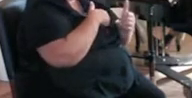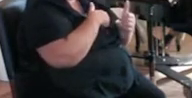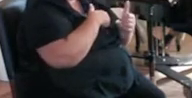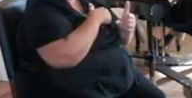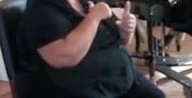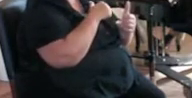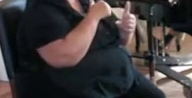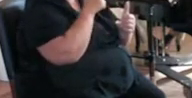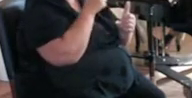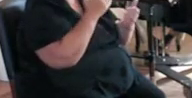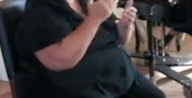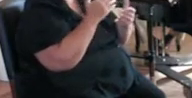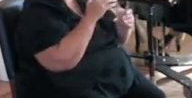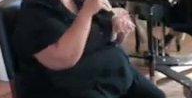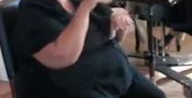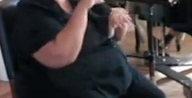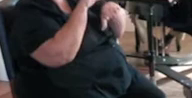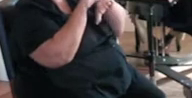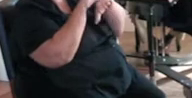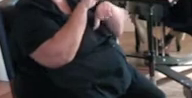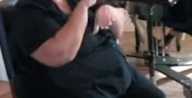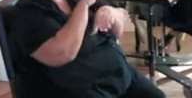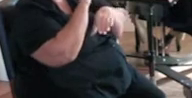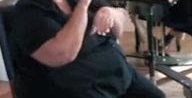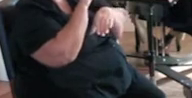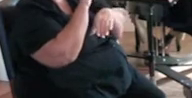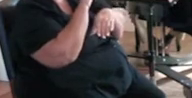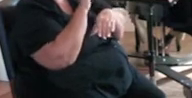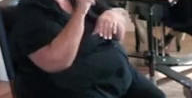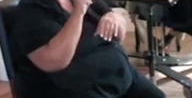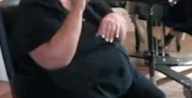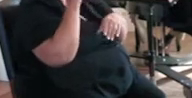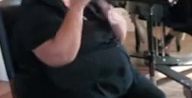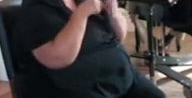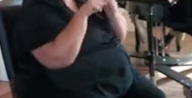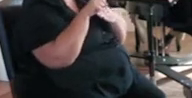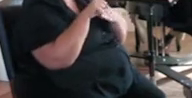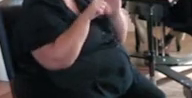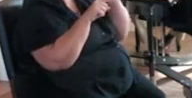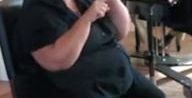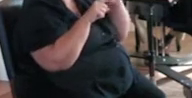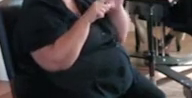Church of the Beatitudes. Next Sunday, no, again, I'm going to read.